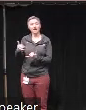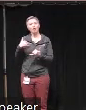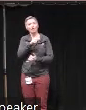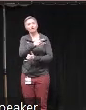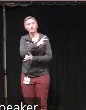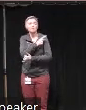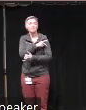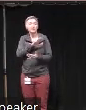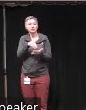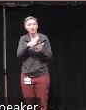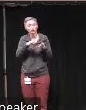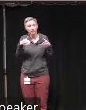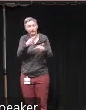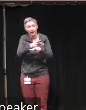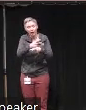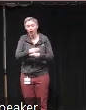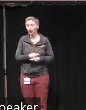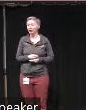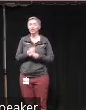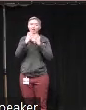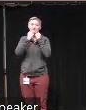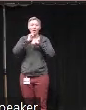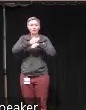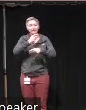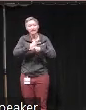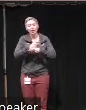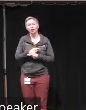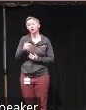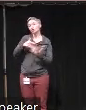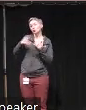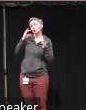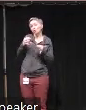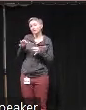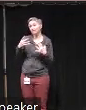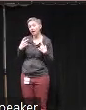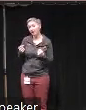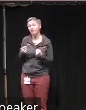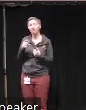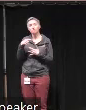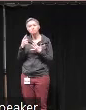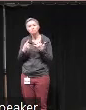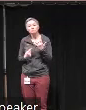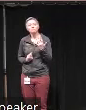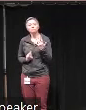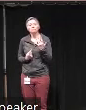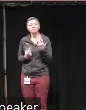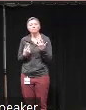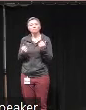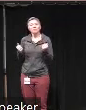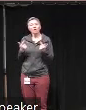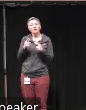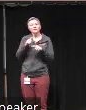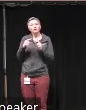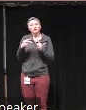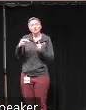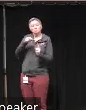personalized medicine, value-based care, social determinants health. These are all different ways